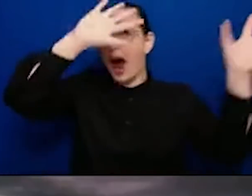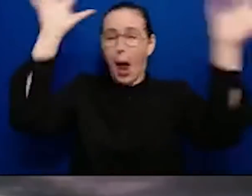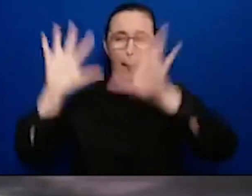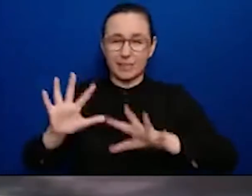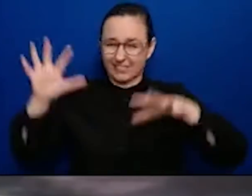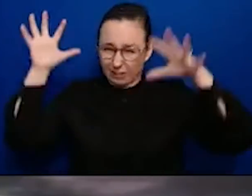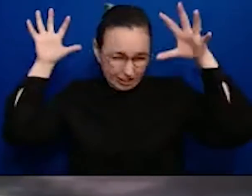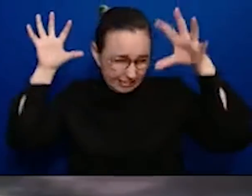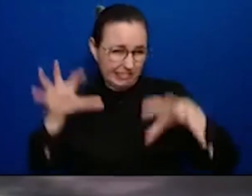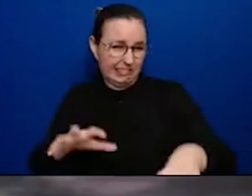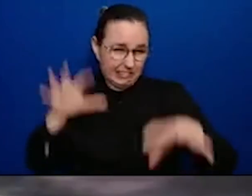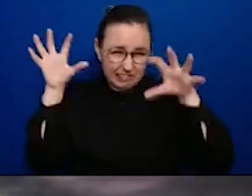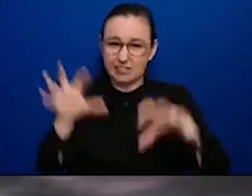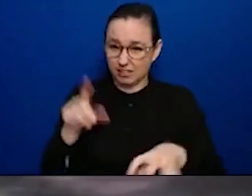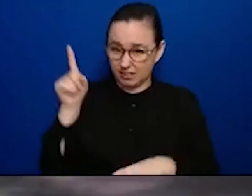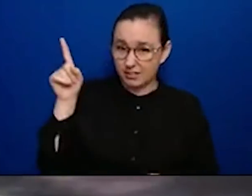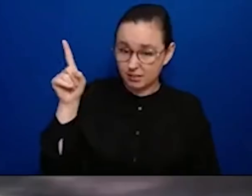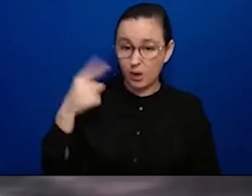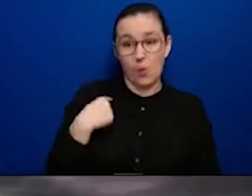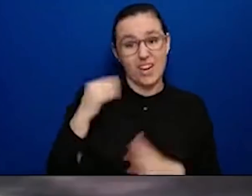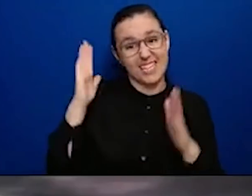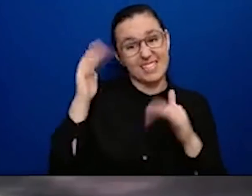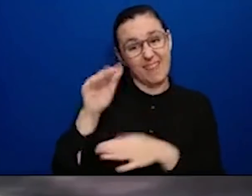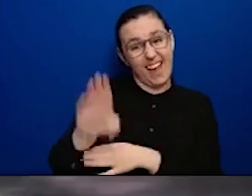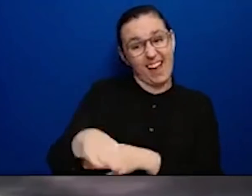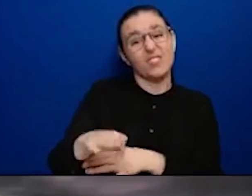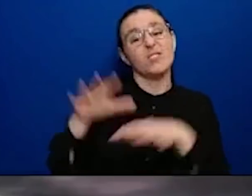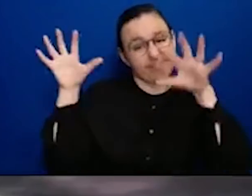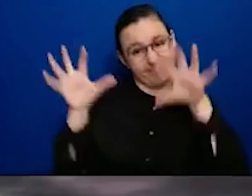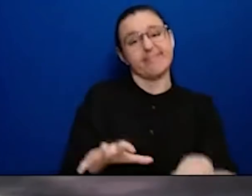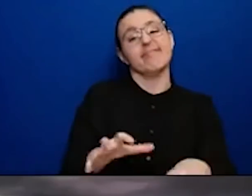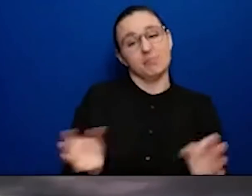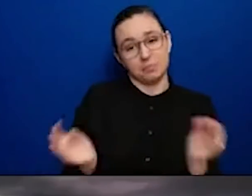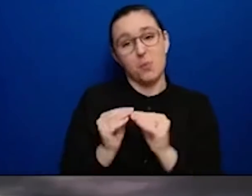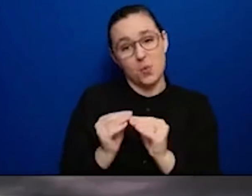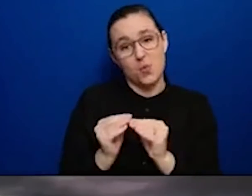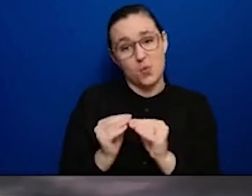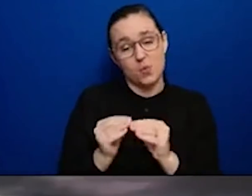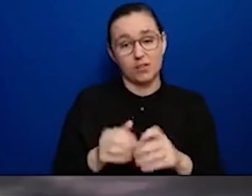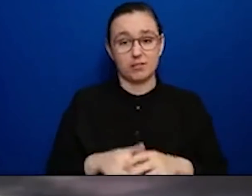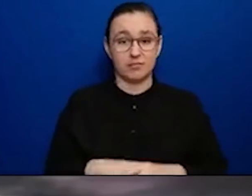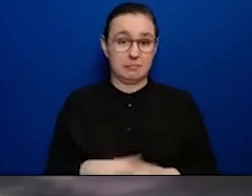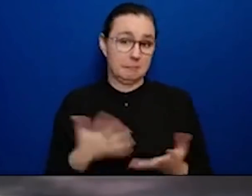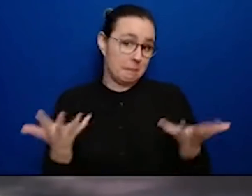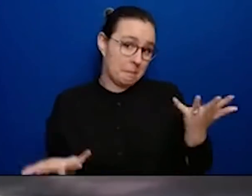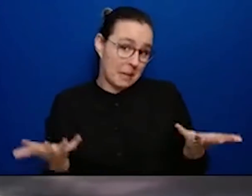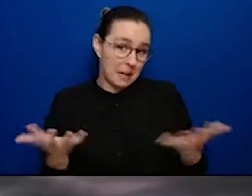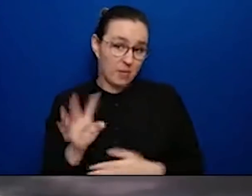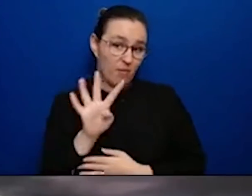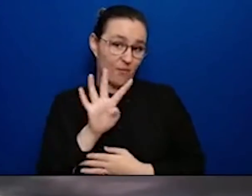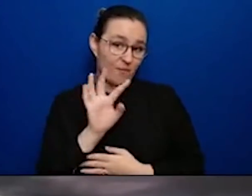for maintenance and then resume. Also, commercial vehicles, as I've mentioned in a couple of updates, are getting through to the interior by driving